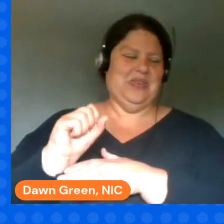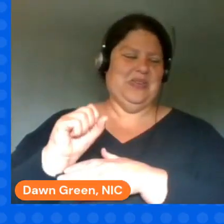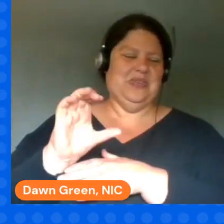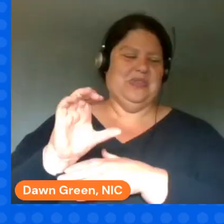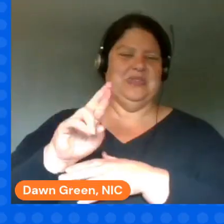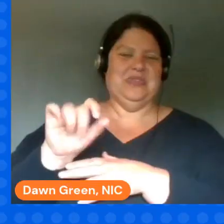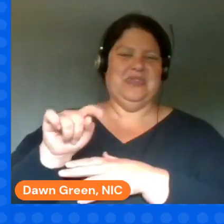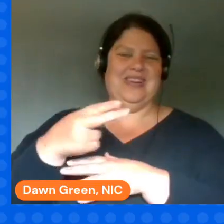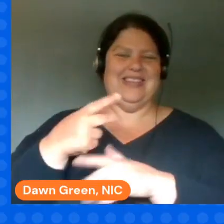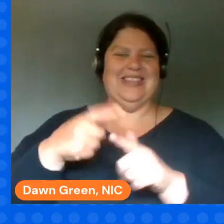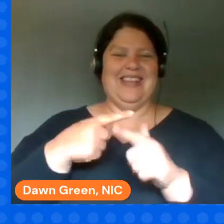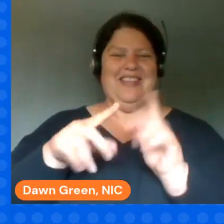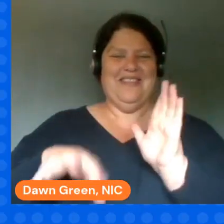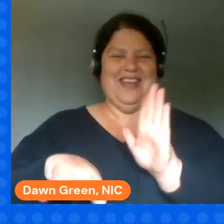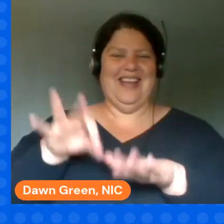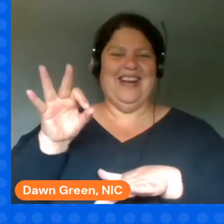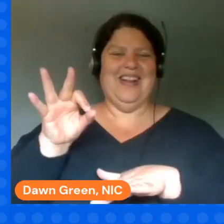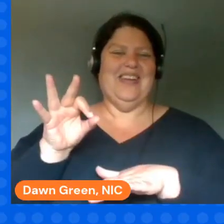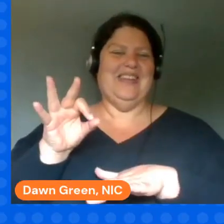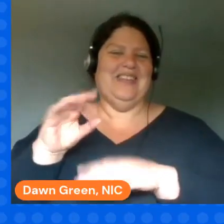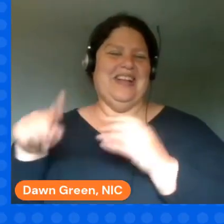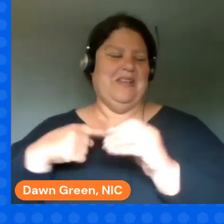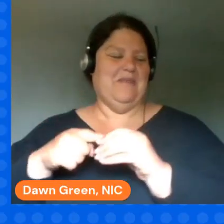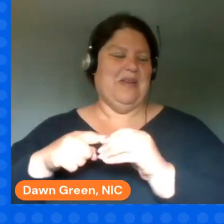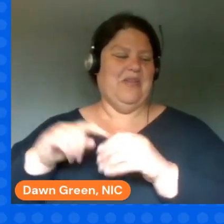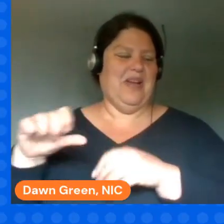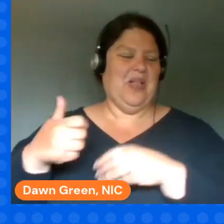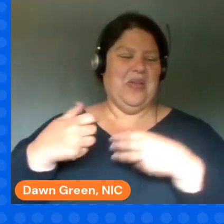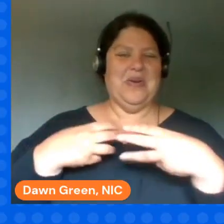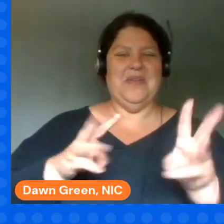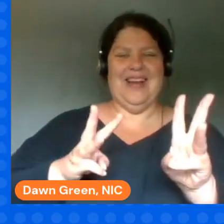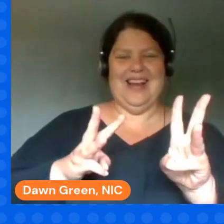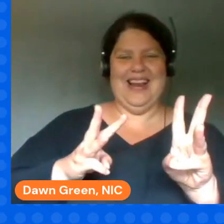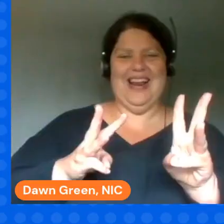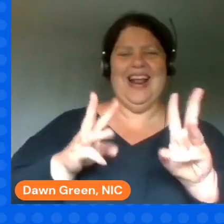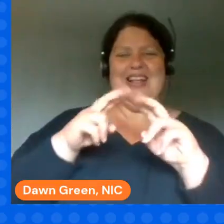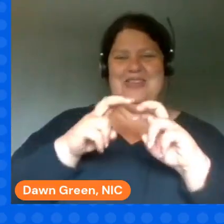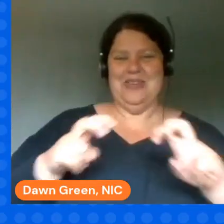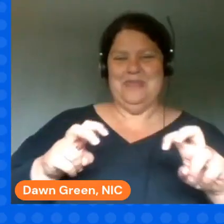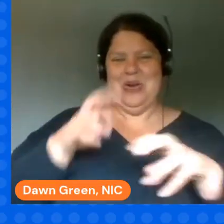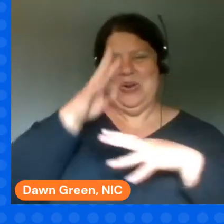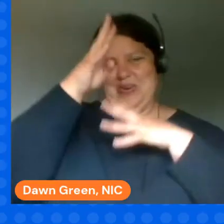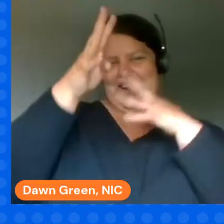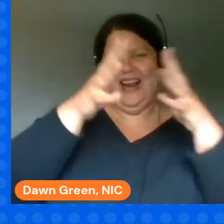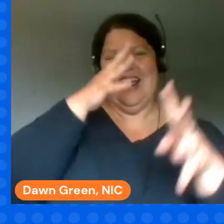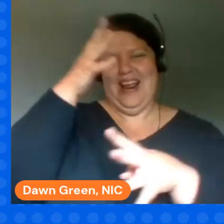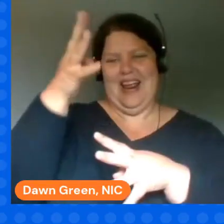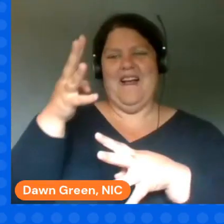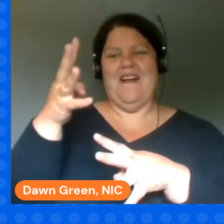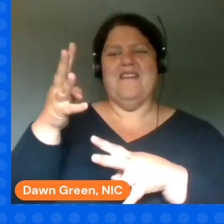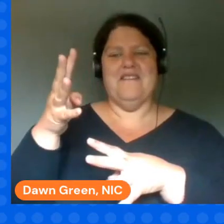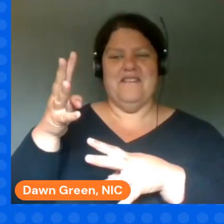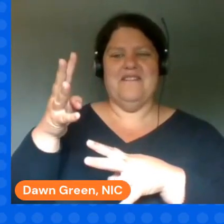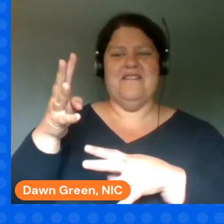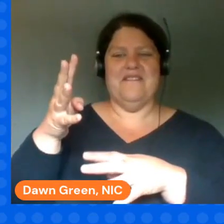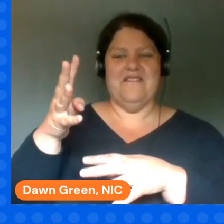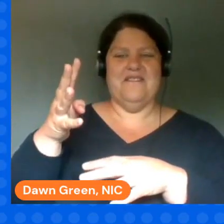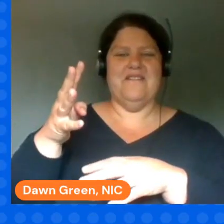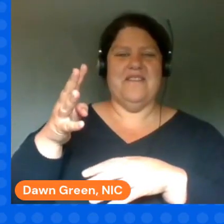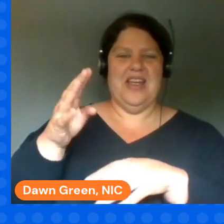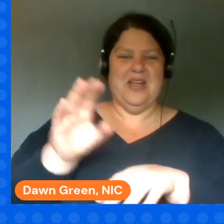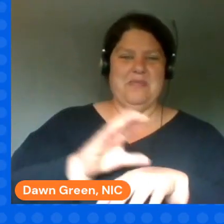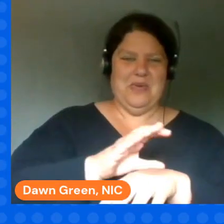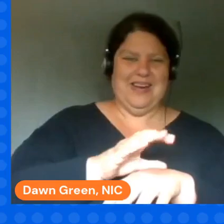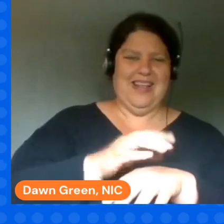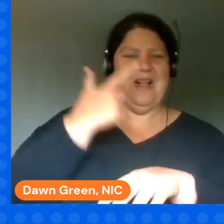out about this other way of exploring creative computing. And because of that, we also want to